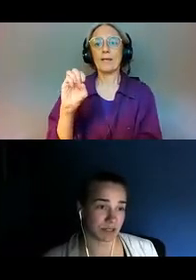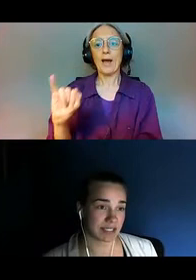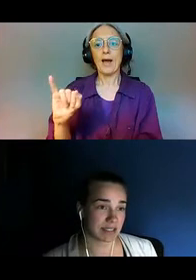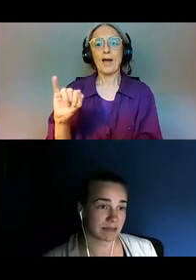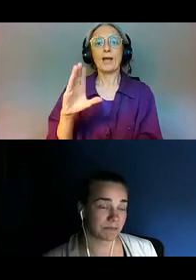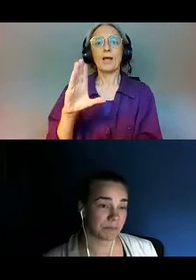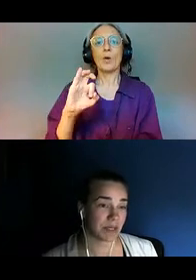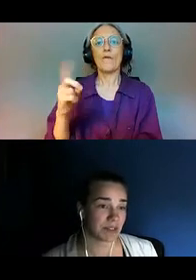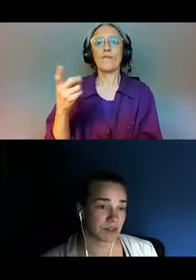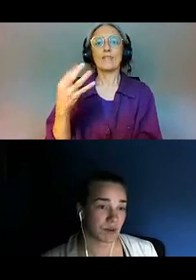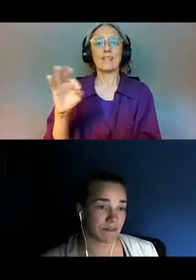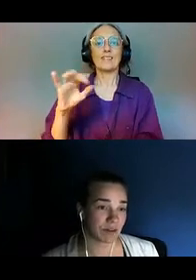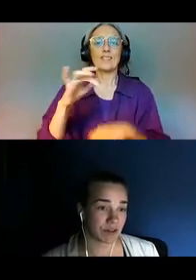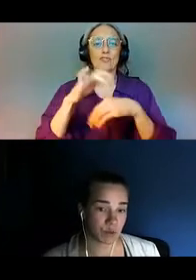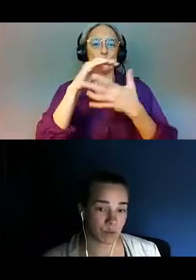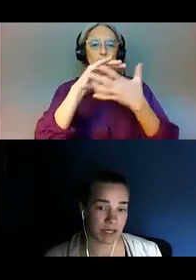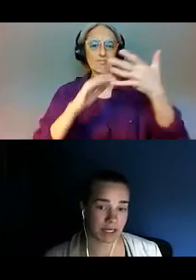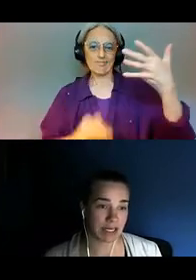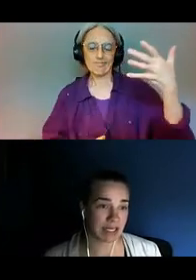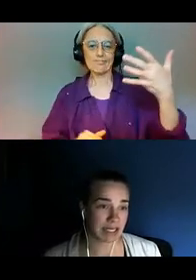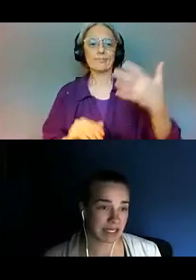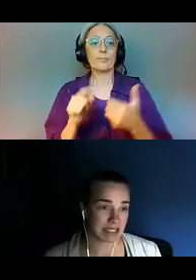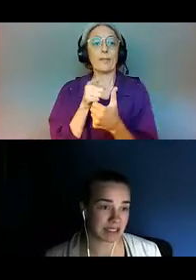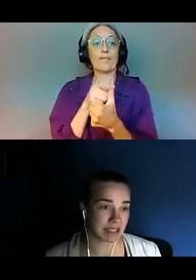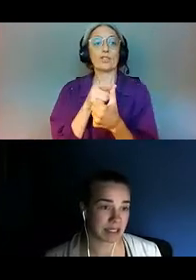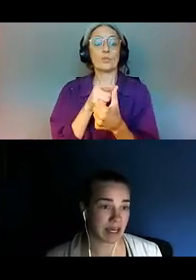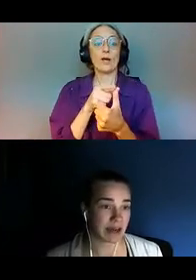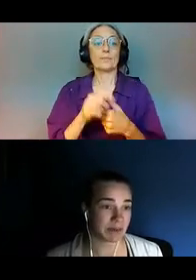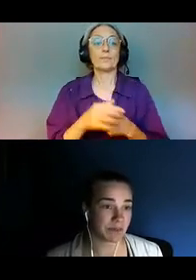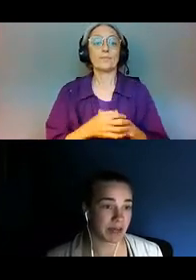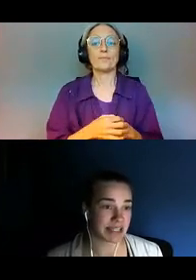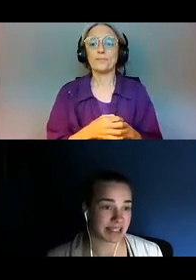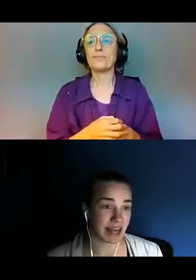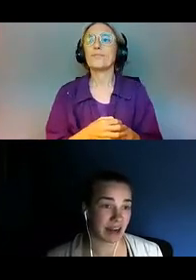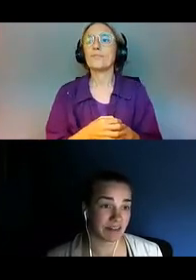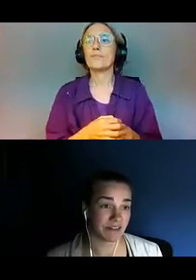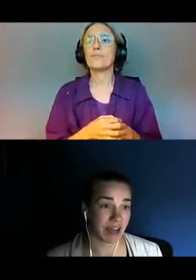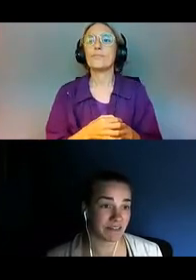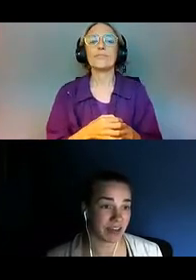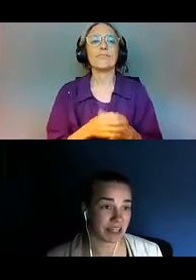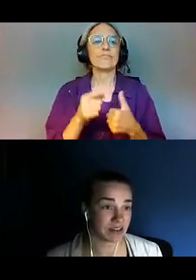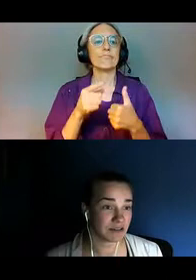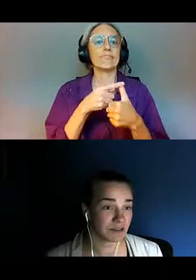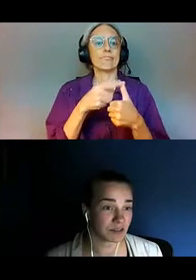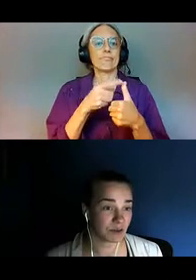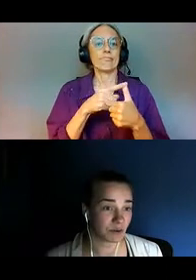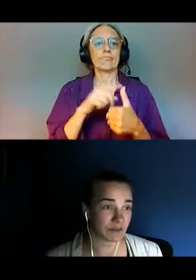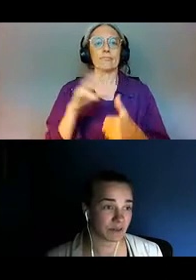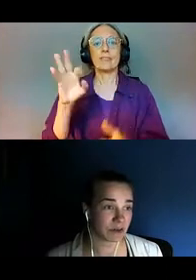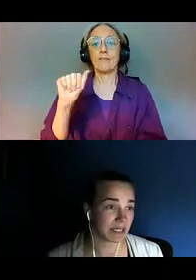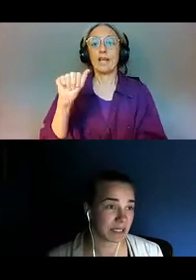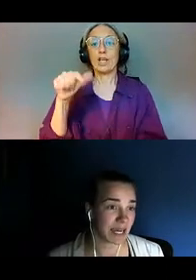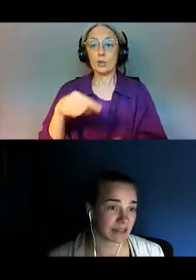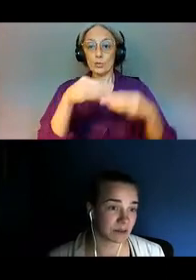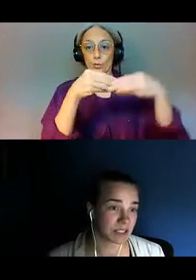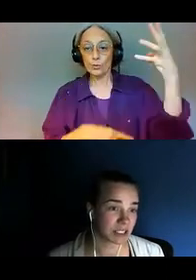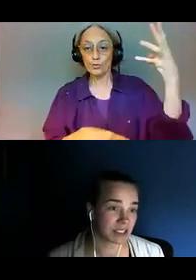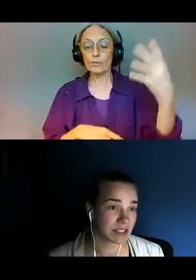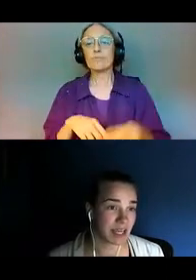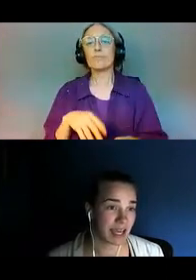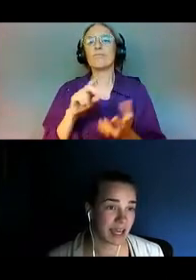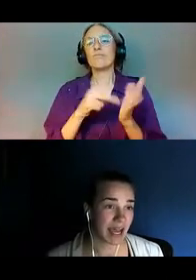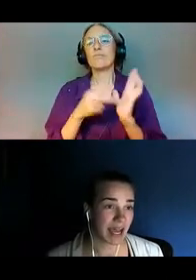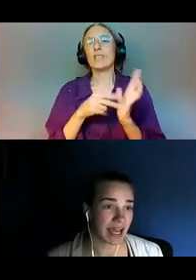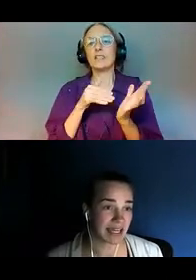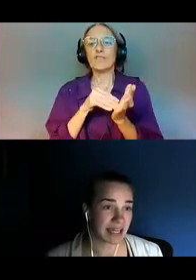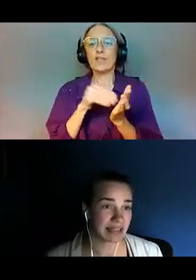COVID-19 resources. So the first one is a set of FAQs, or frequently asked